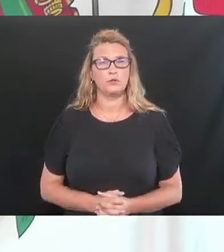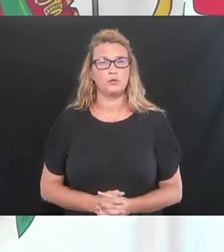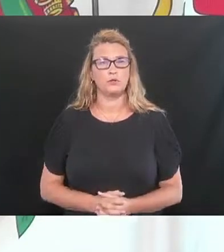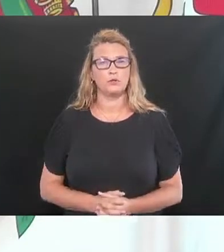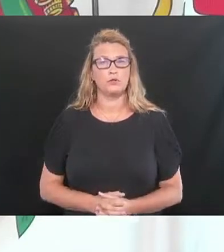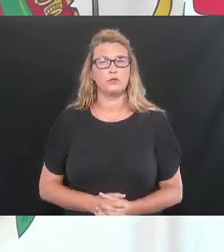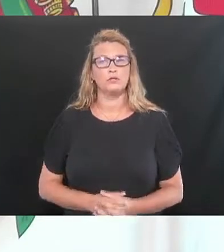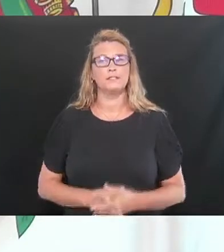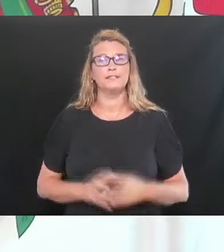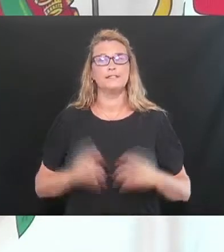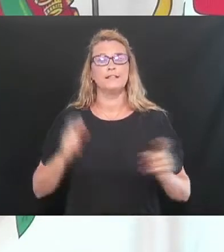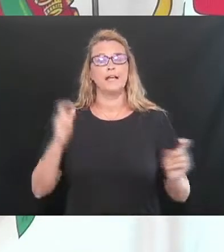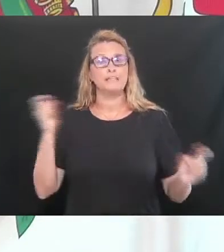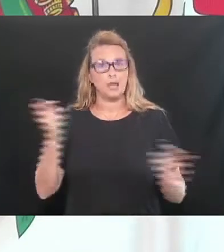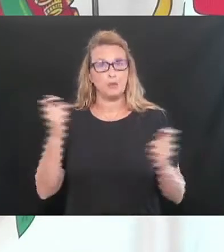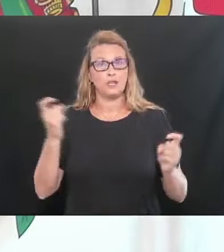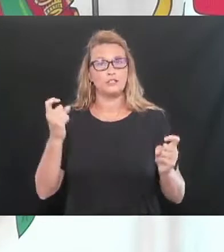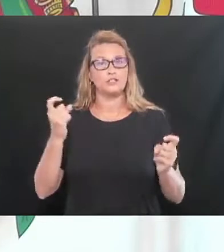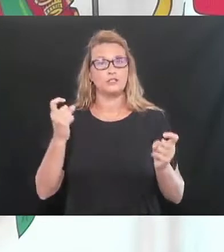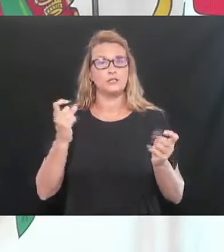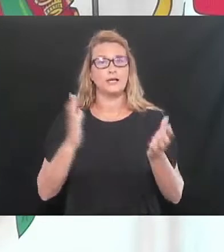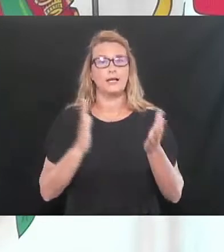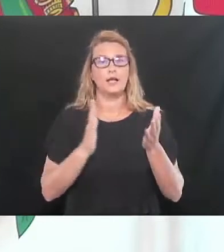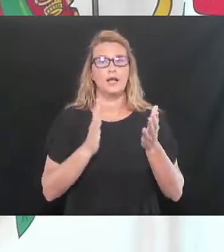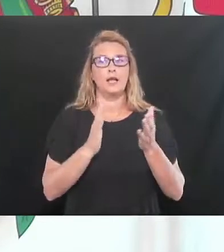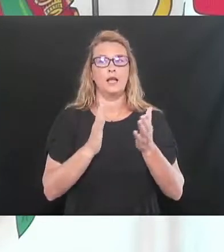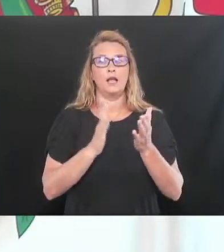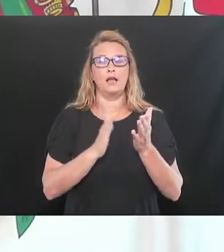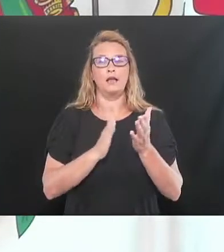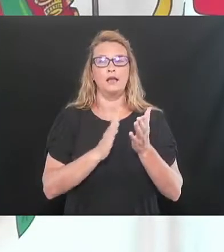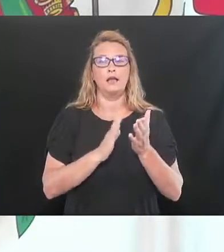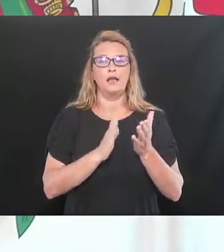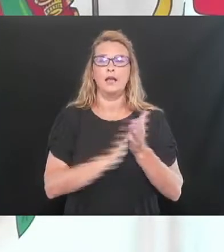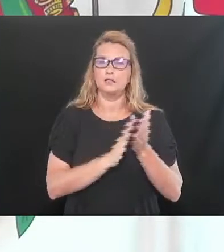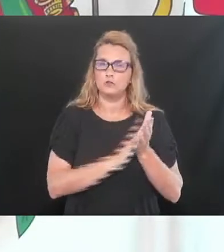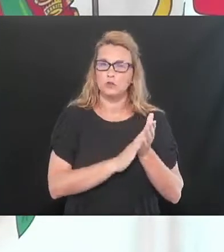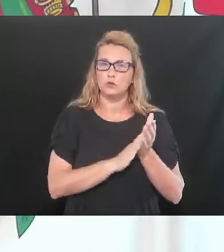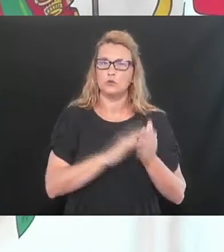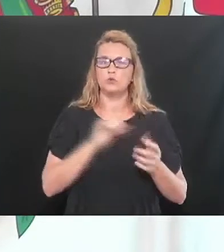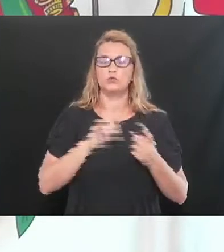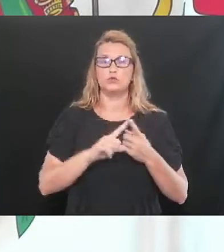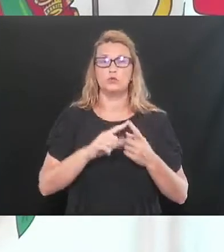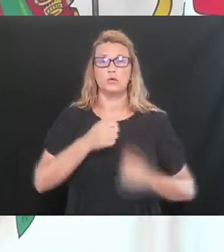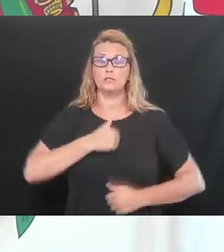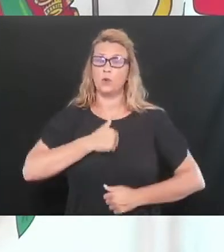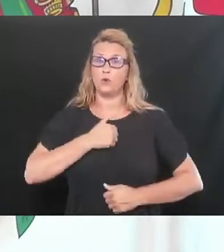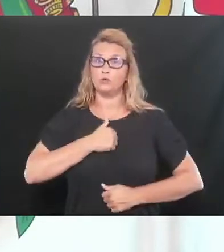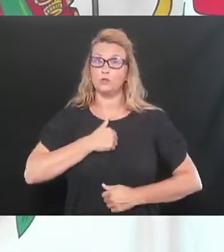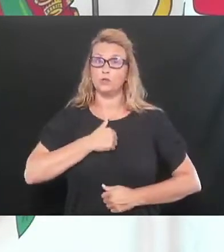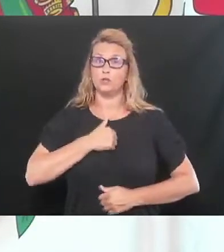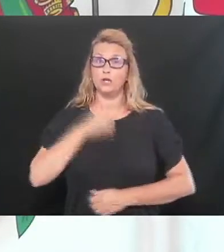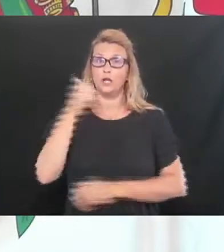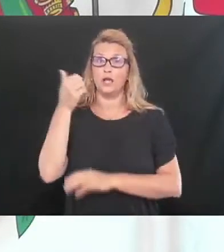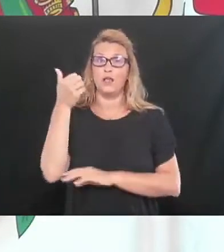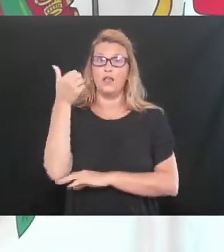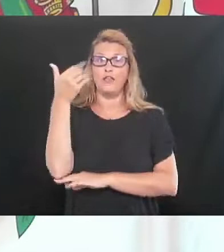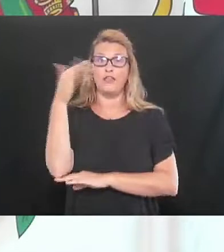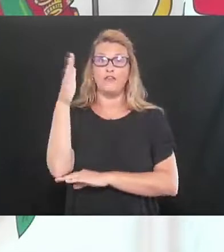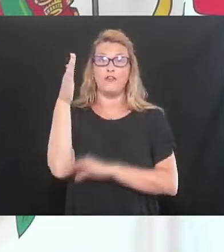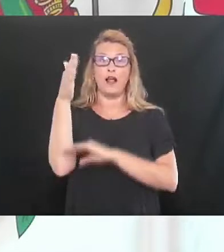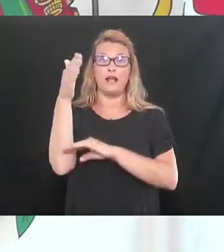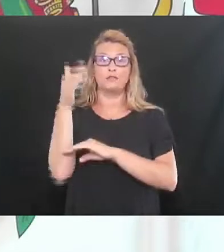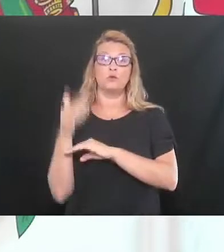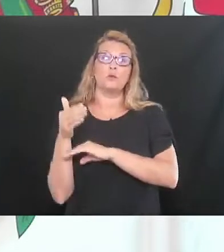semi-celebration and salute to another fallen soldier. You know, flags will be lowered in honor